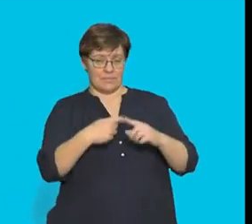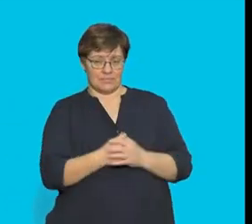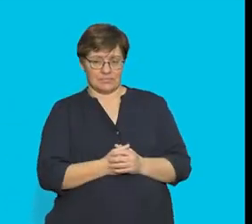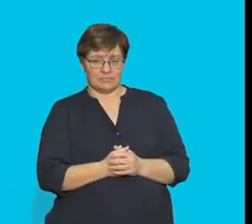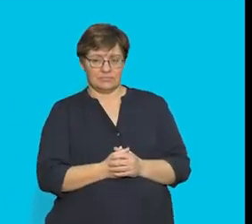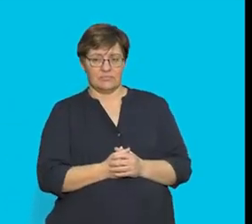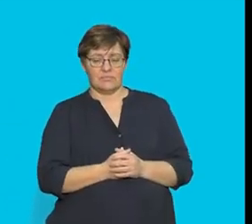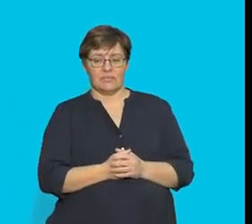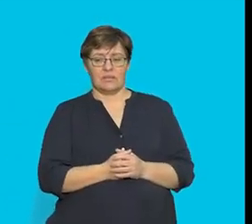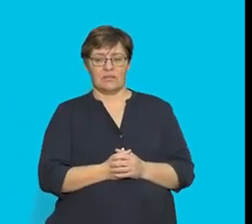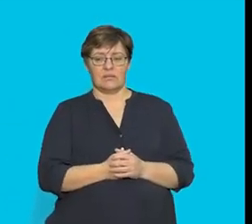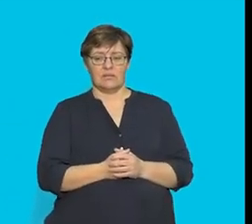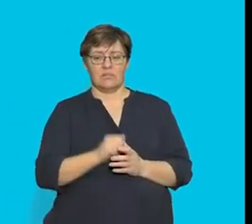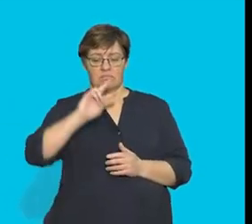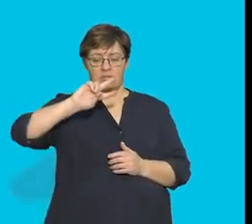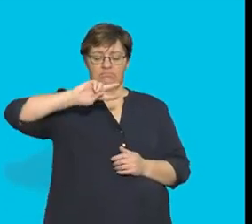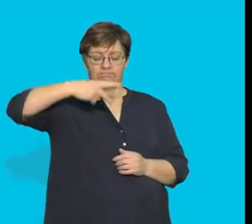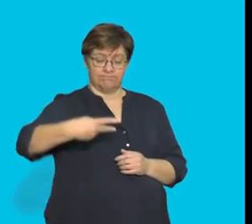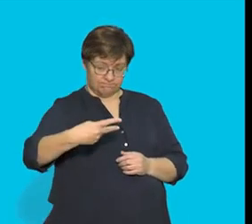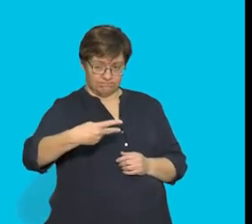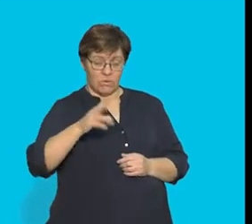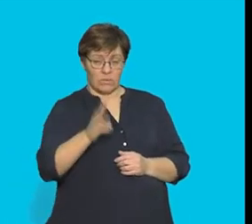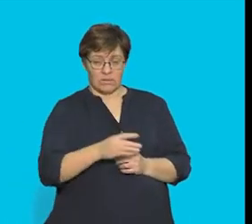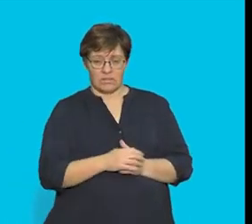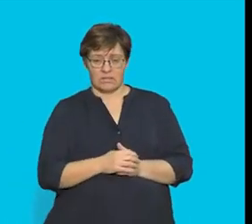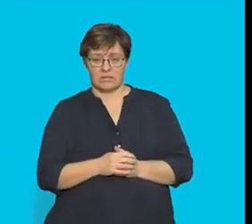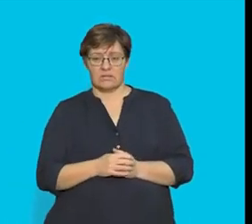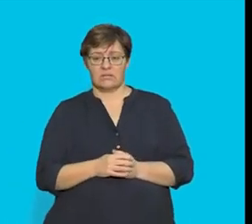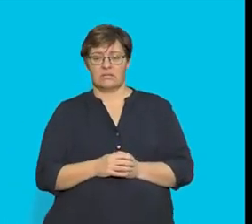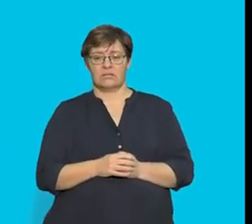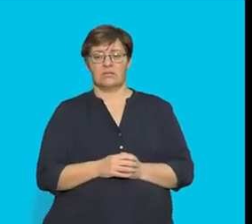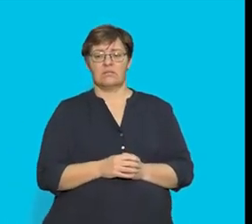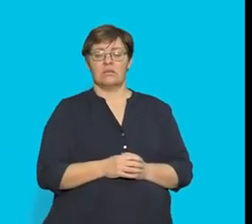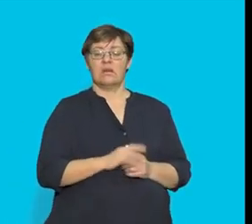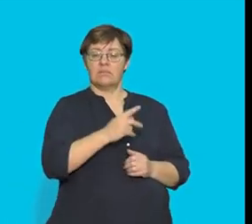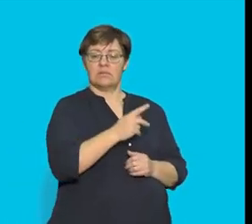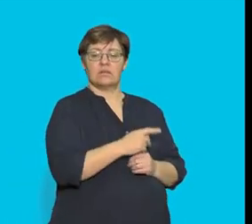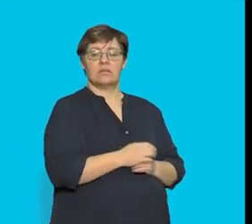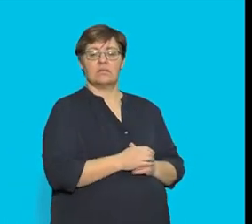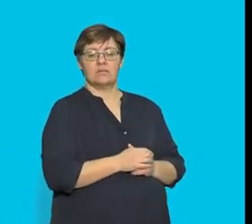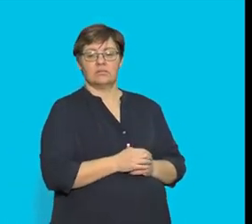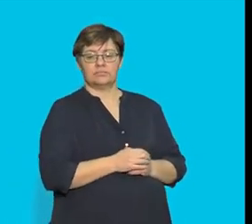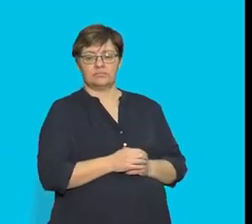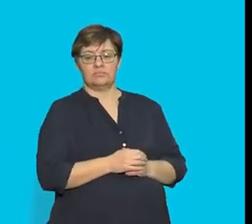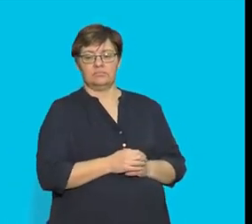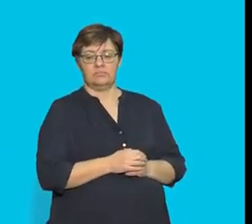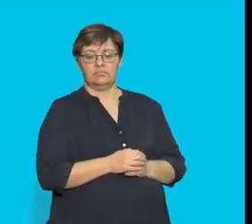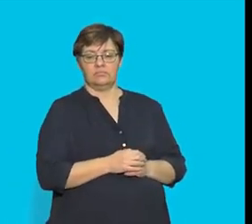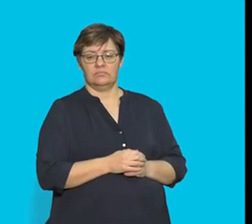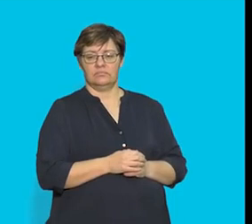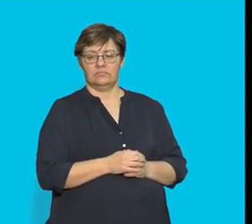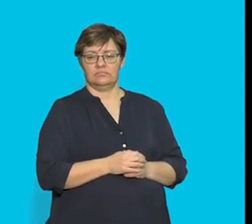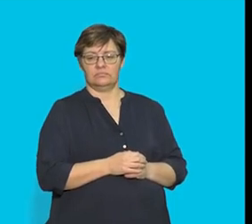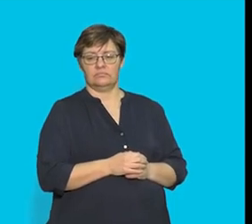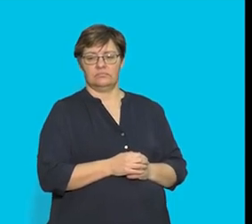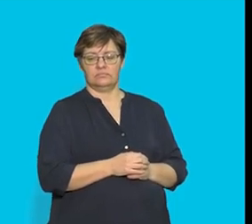remember, when we invert and multiply, we're going to swap these two around. So it's going to become times 2, because remember